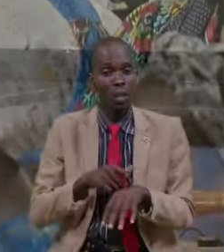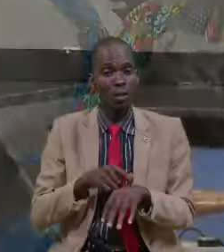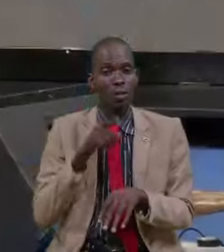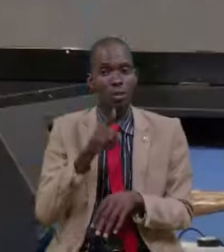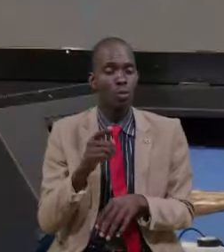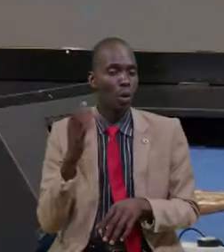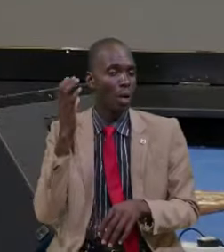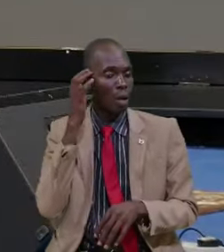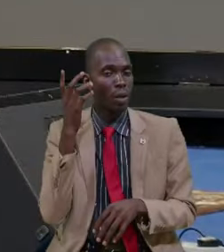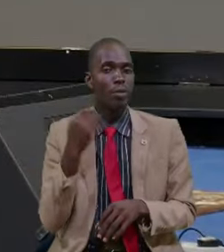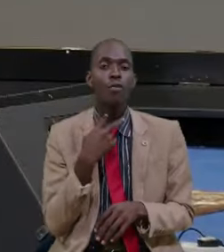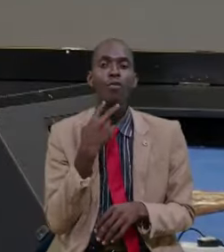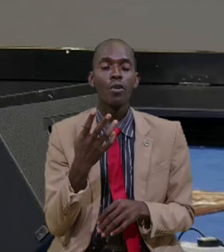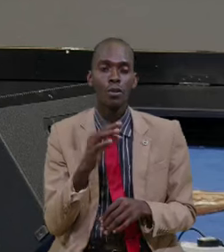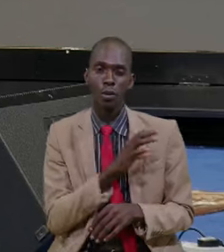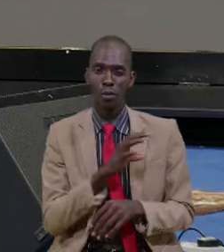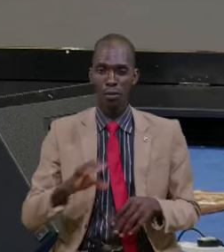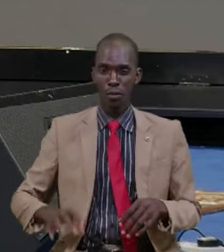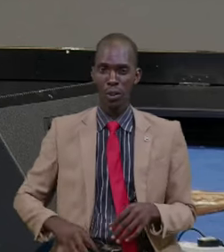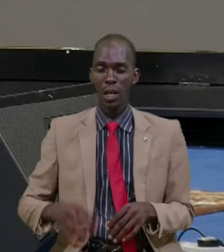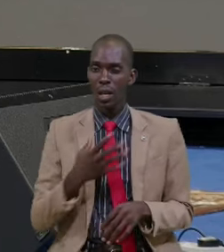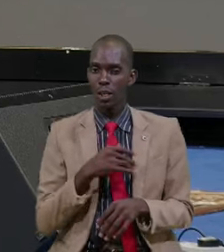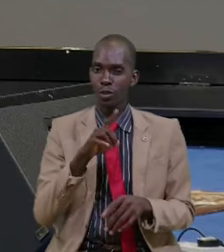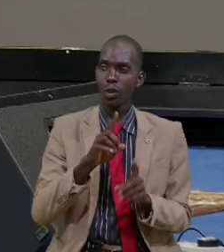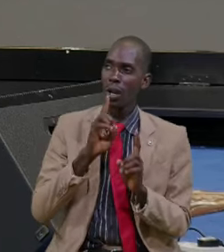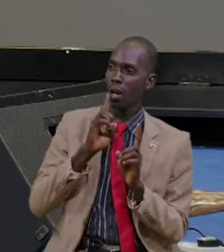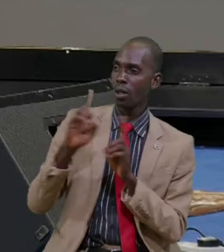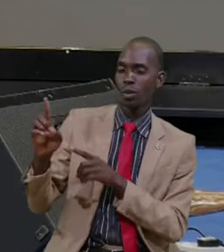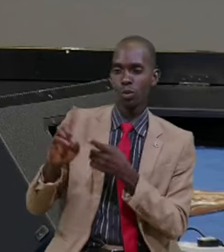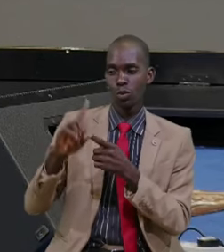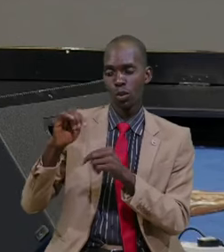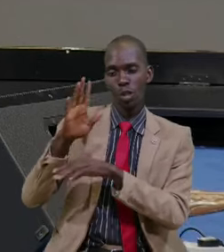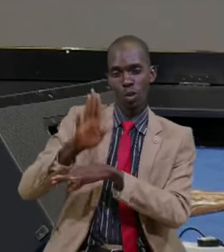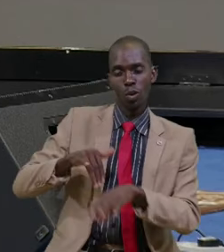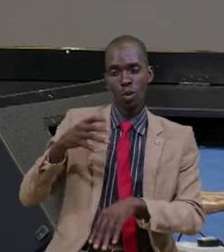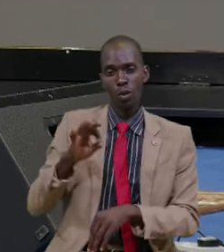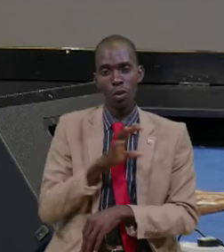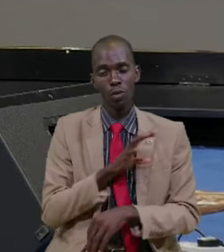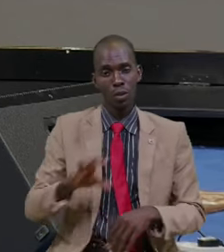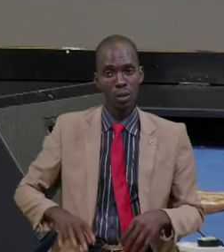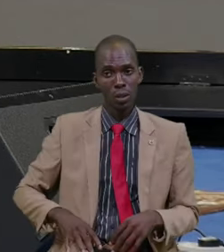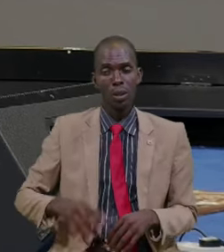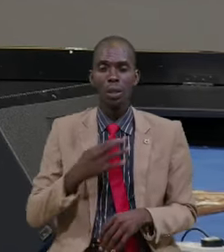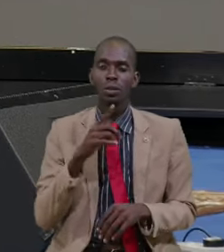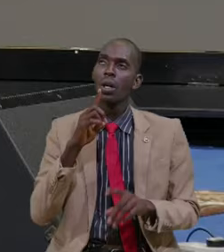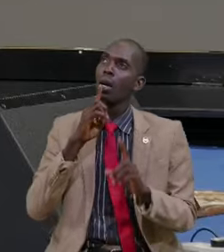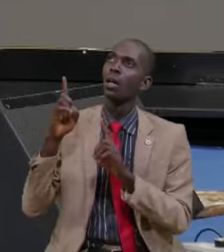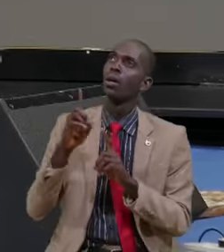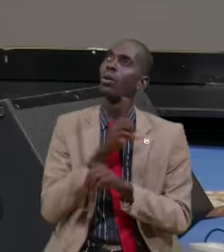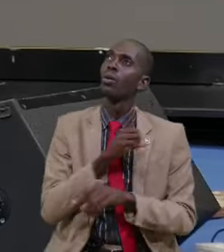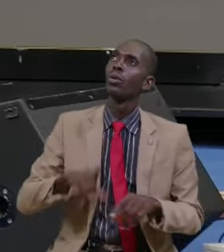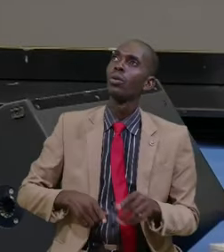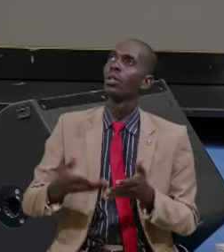voice of Christ and you respond to the voice of Christ and say, Lord, here I